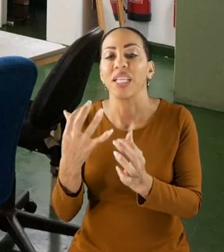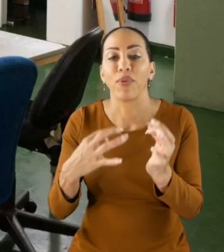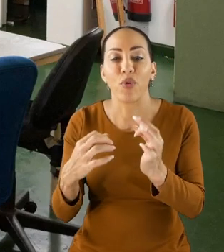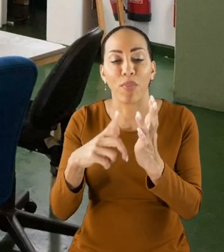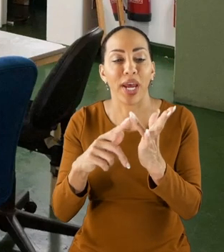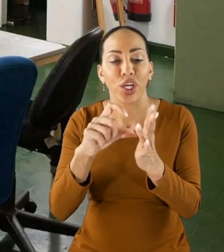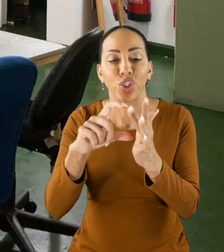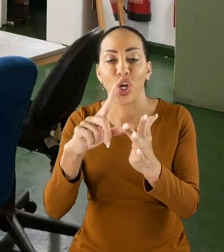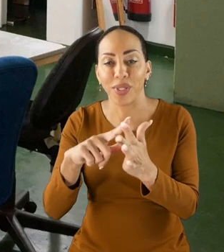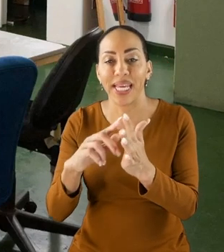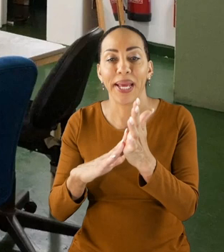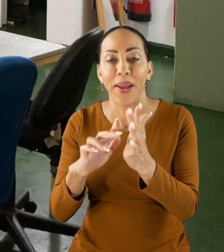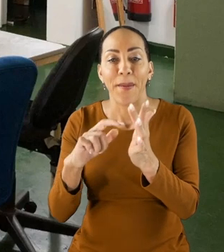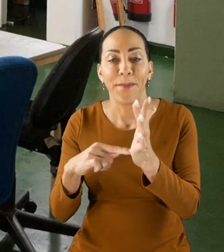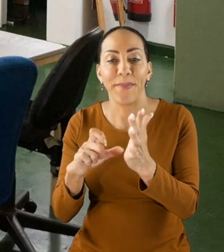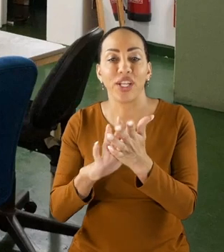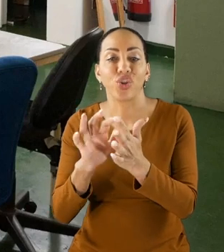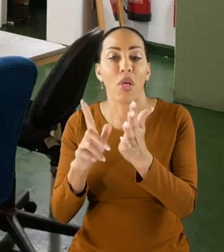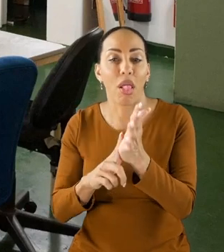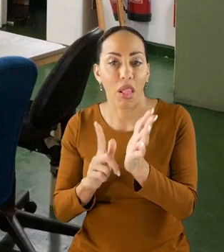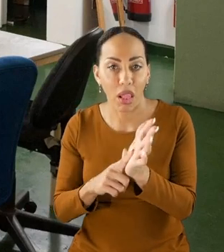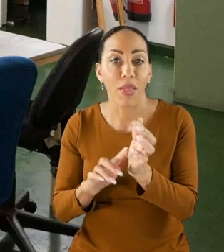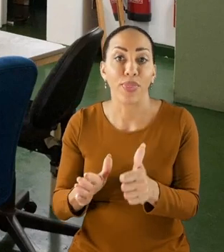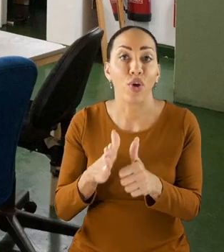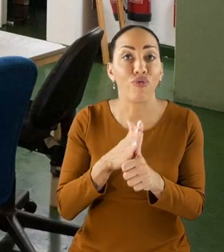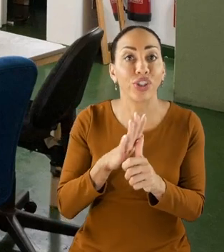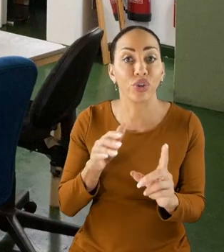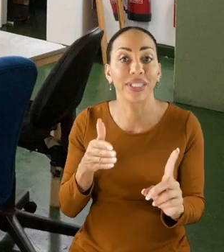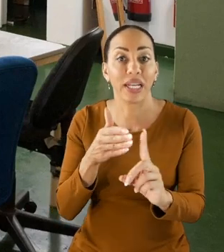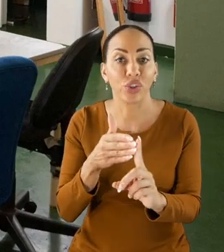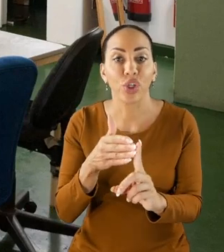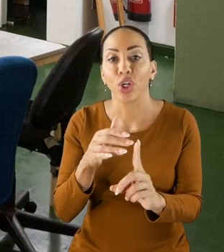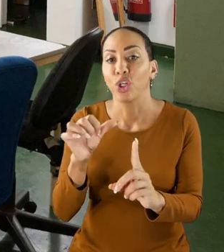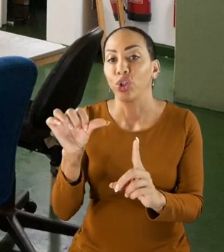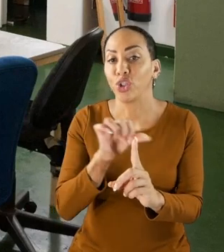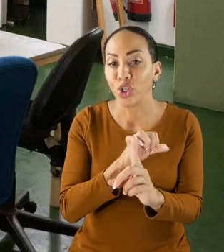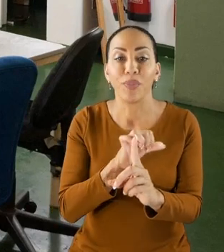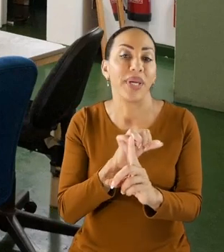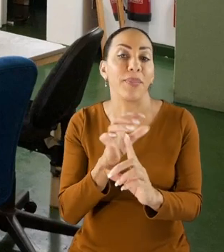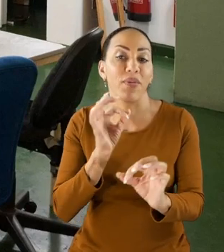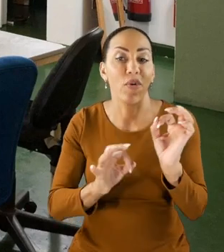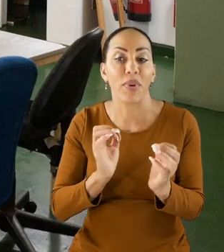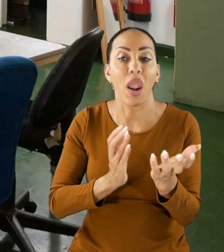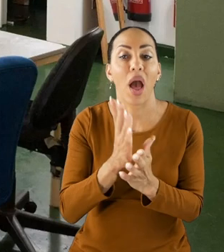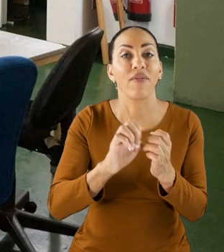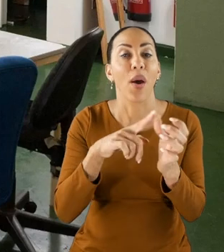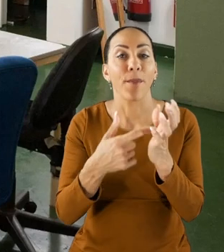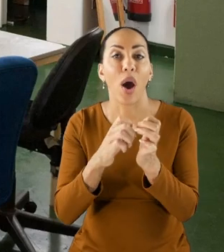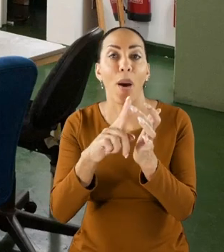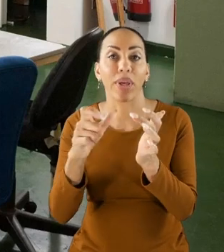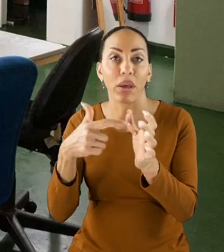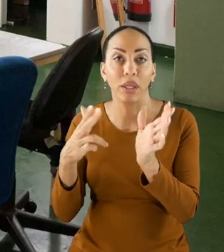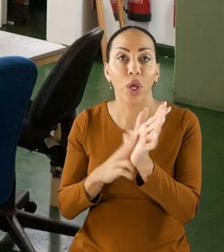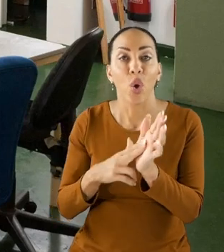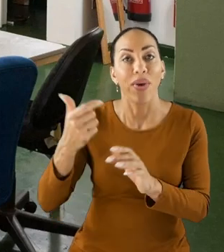Jodie Mitchell. And the original intention for the piece was that it would be performed live on stage at the Barbican with a camera on